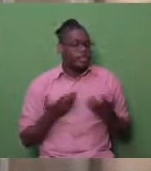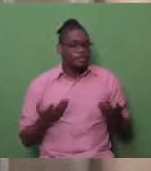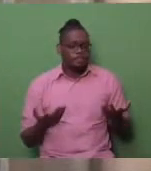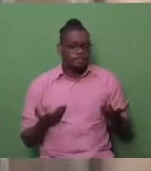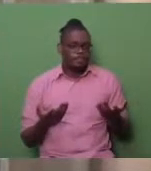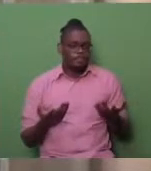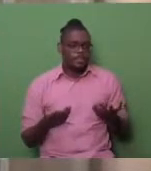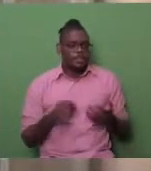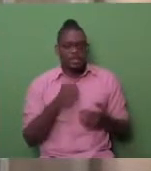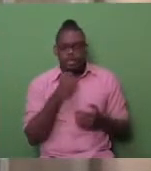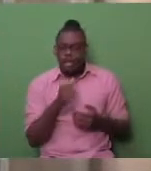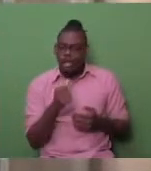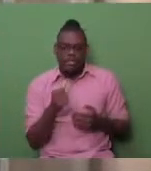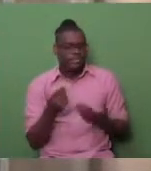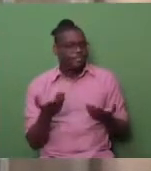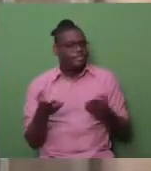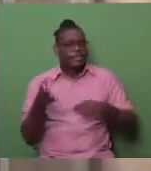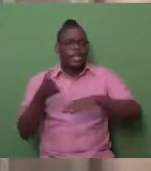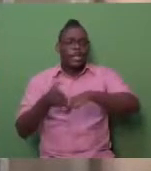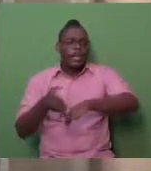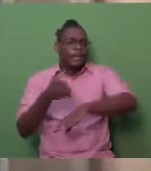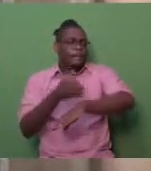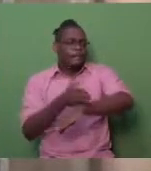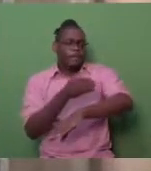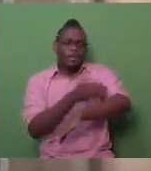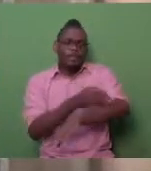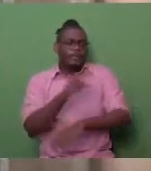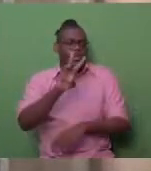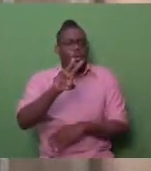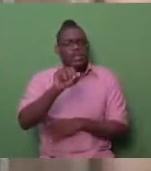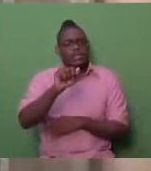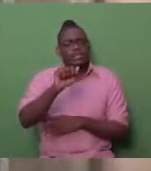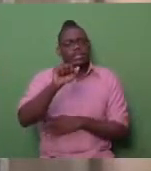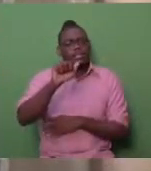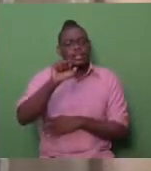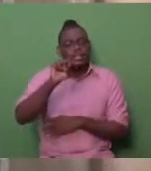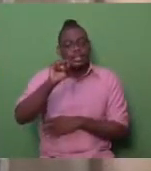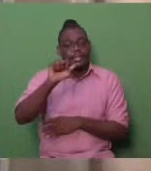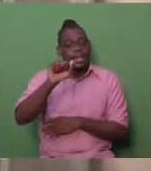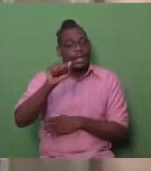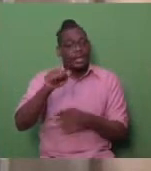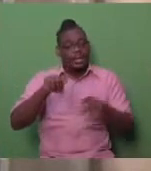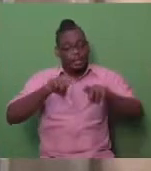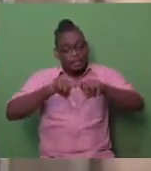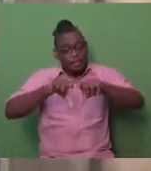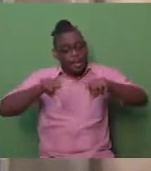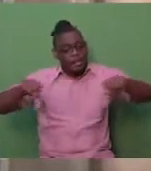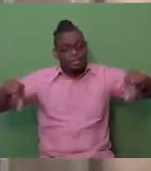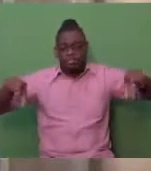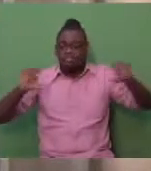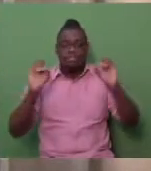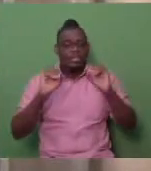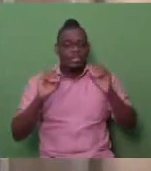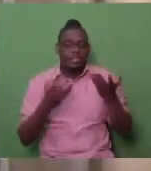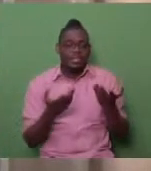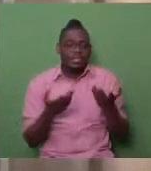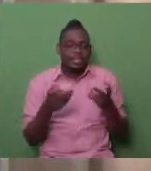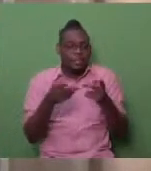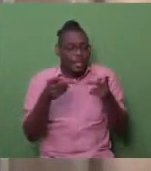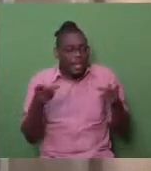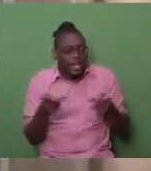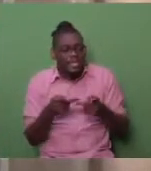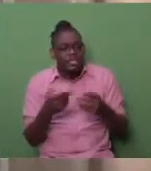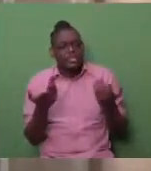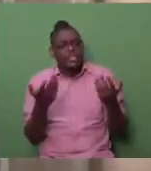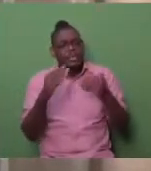you. We have, my colleague is just showing me how much time I have left. And Madam, as I told you, I did not intend to make any